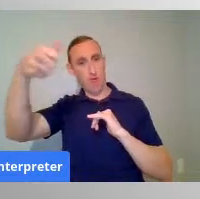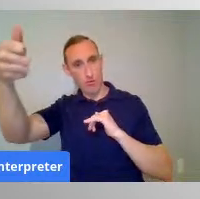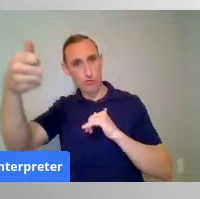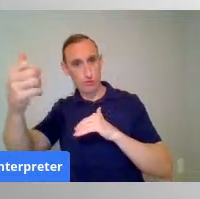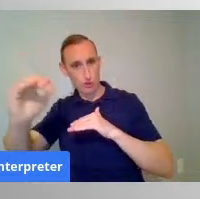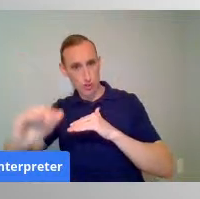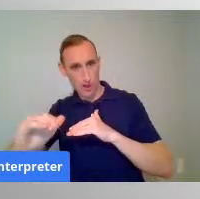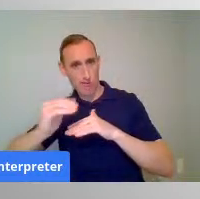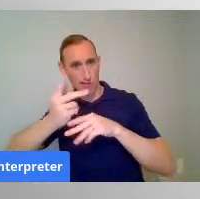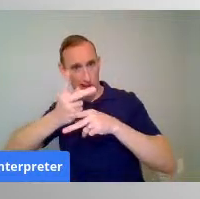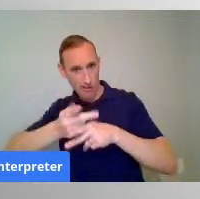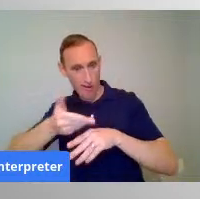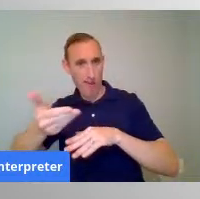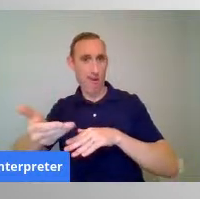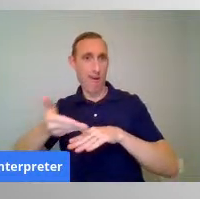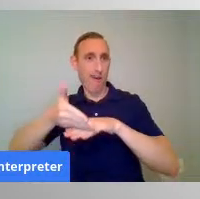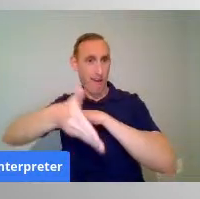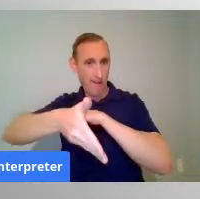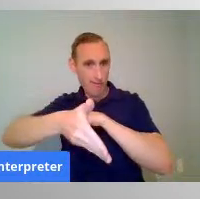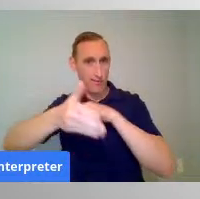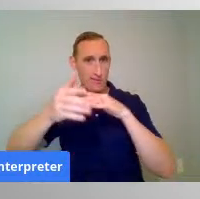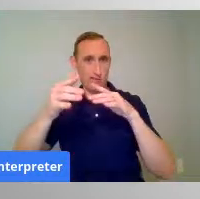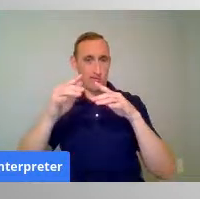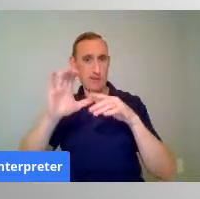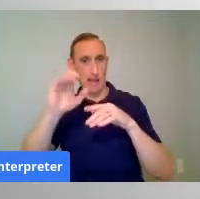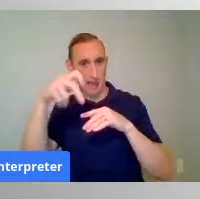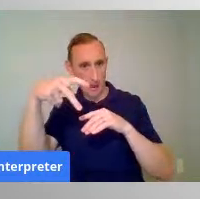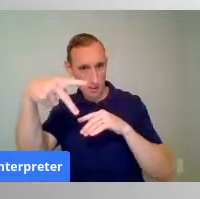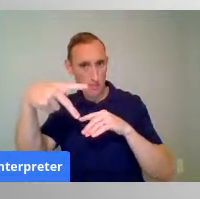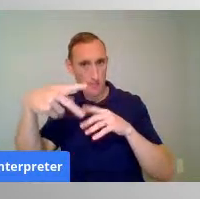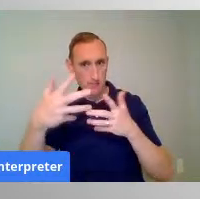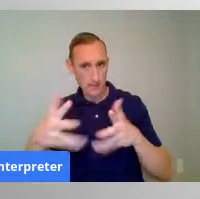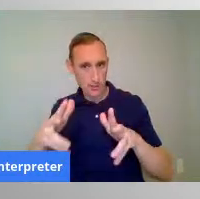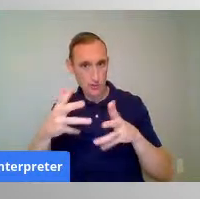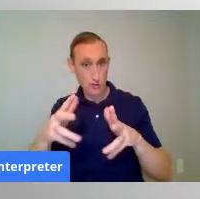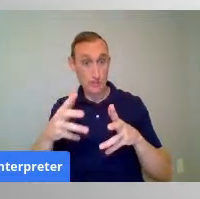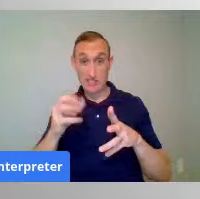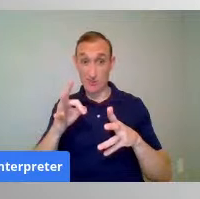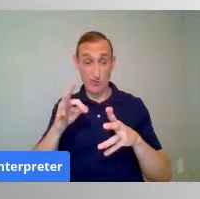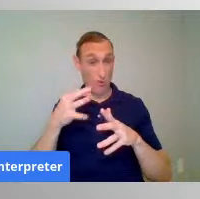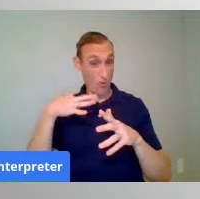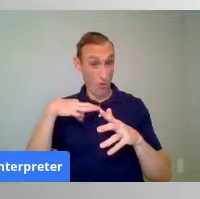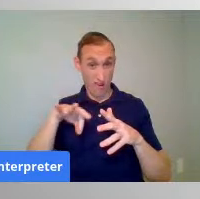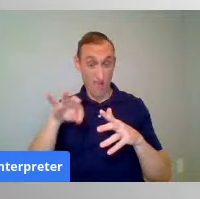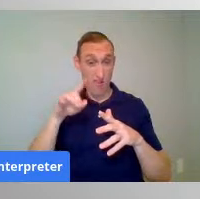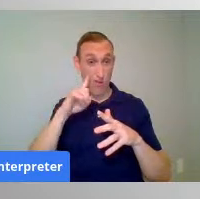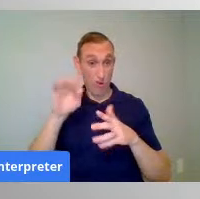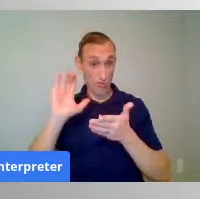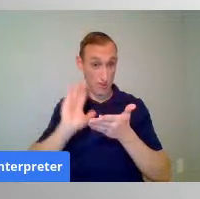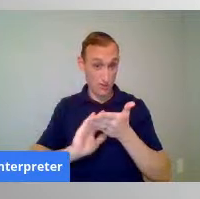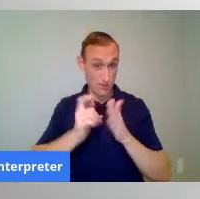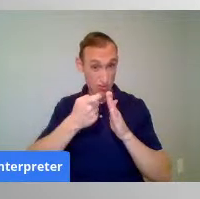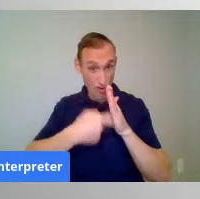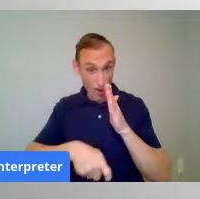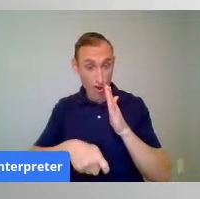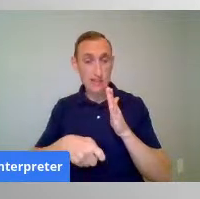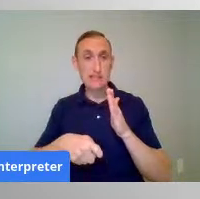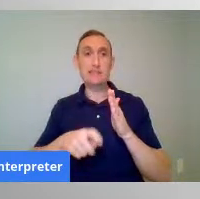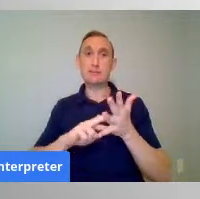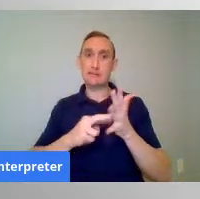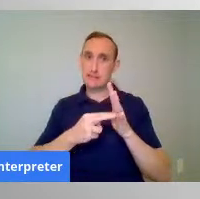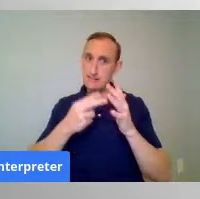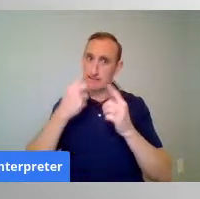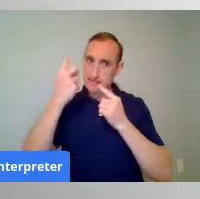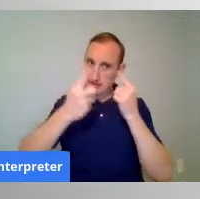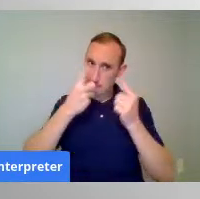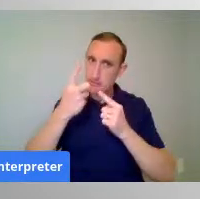cost. And if you don't qualify for scholarships, if you're sort of like in that little median range, you still have to consider cost in addition